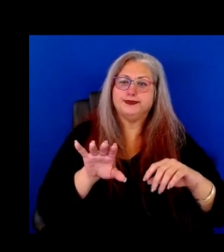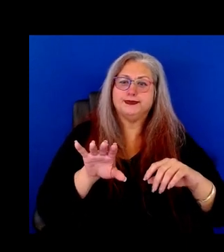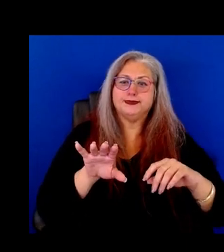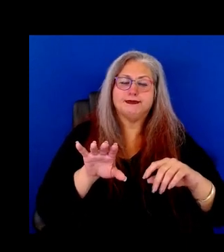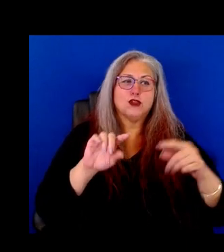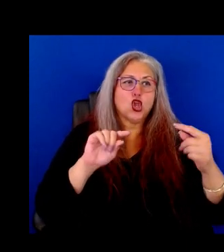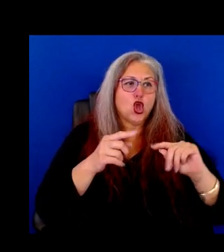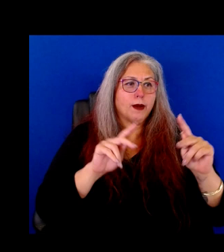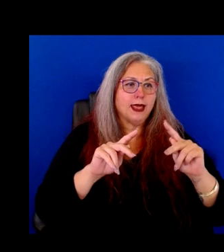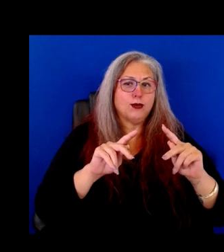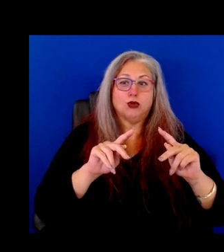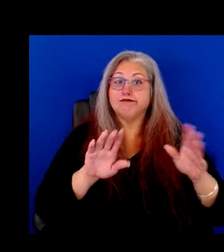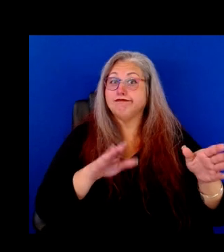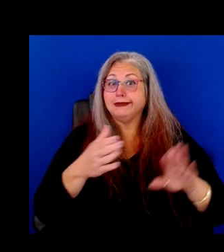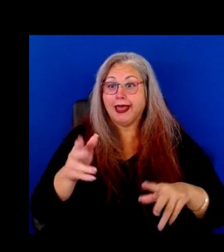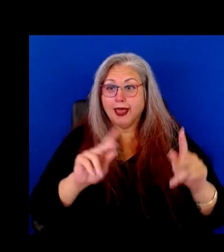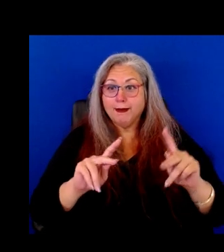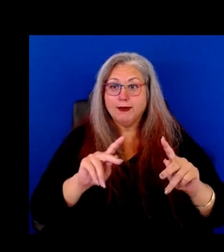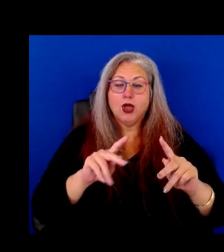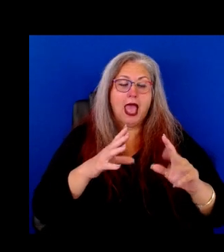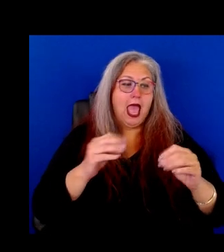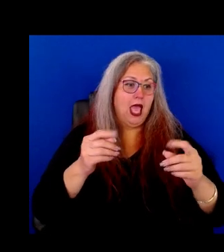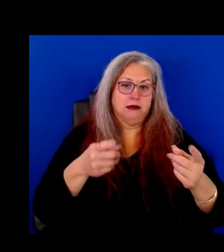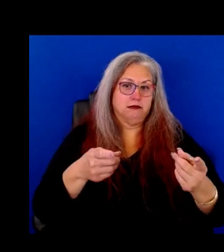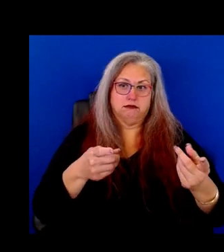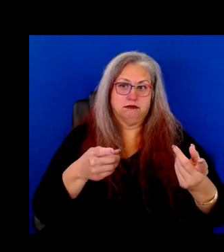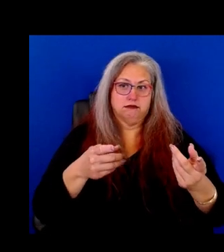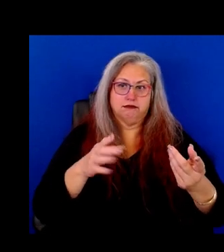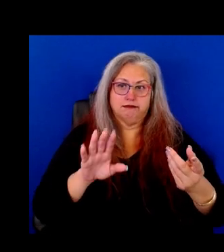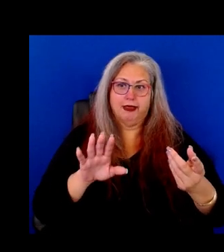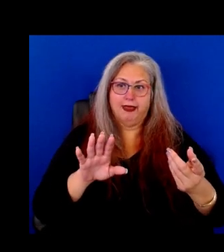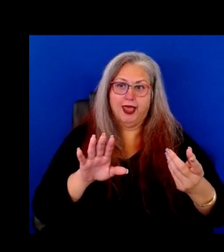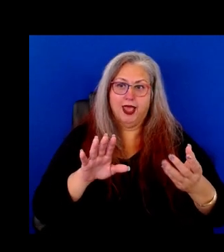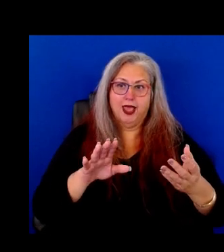with injured people and dead people, and running out of